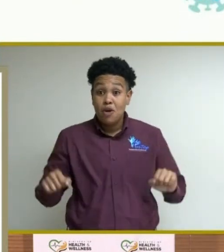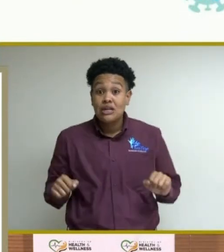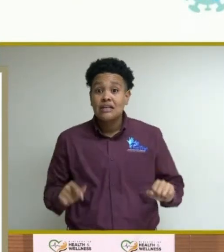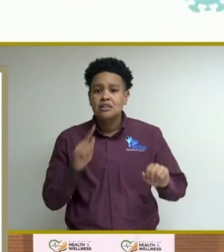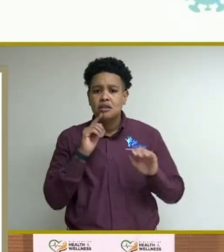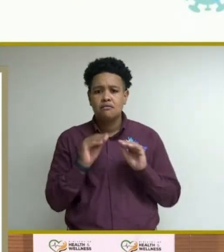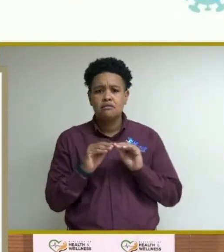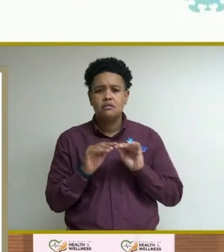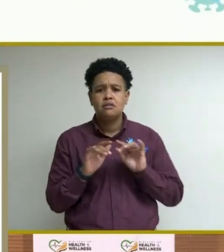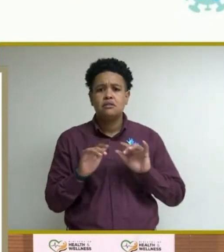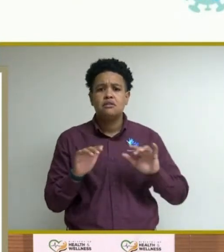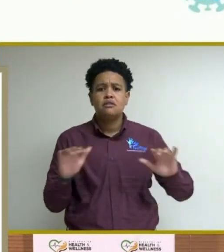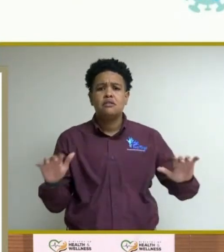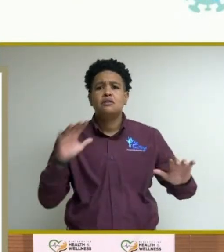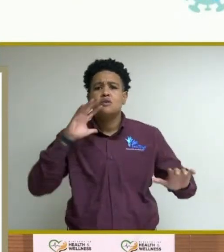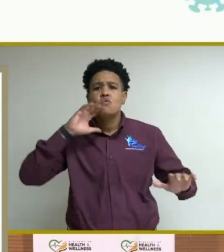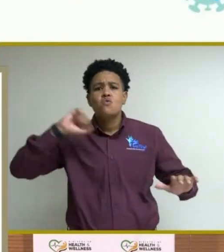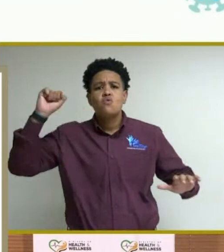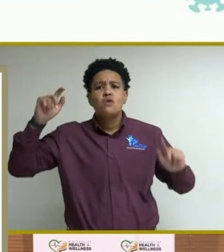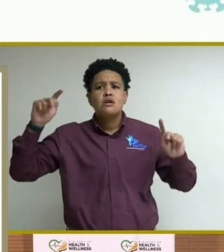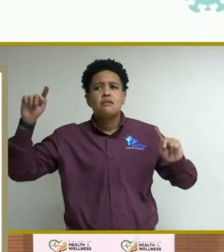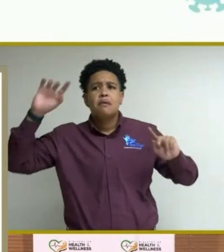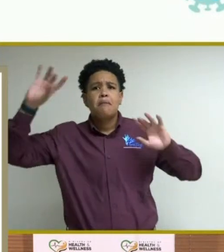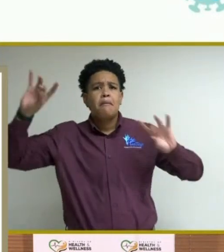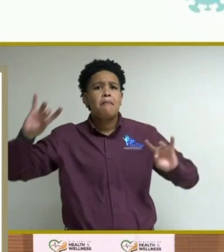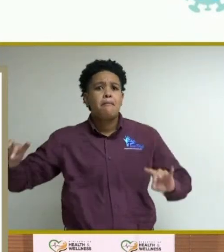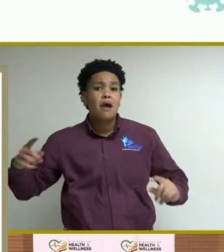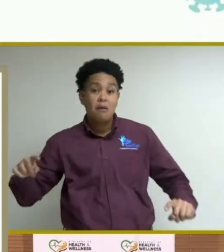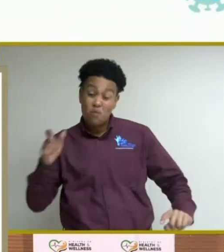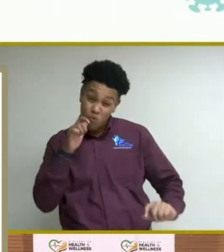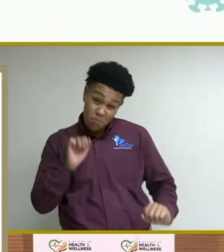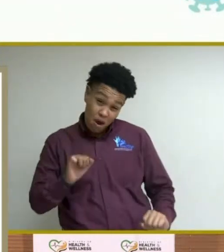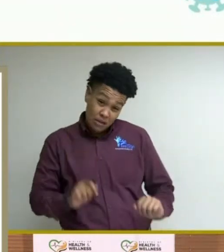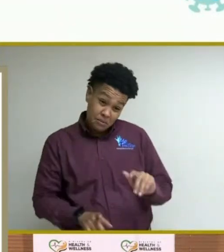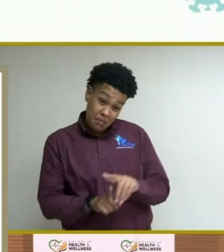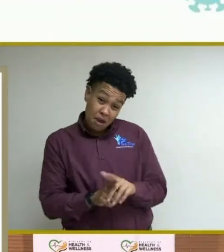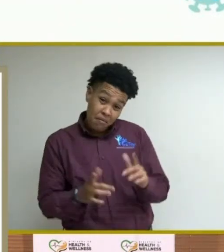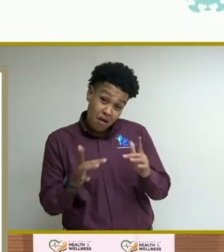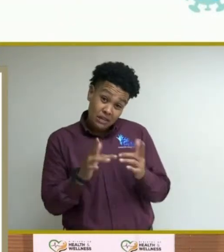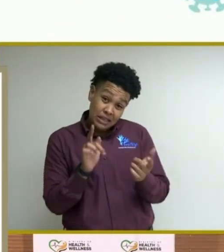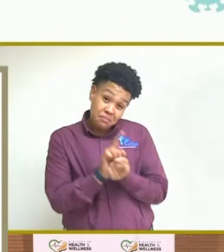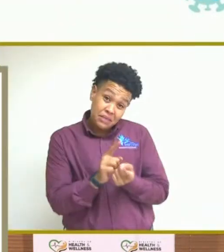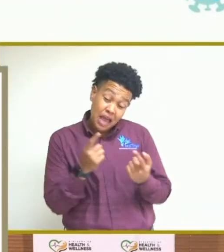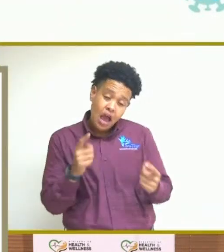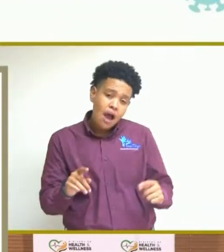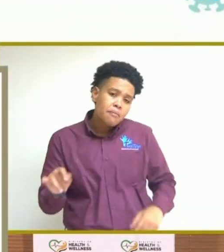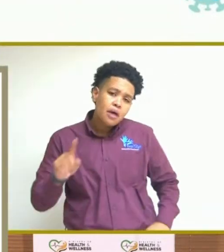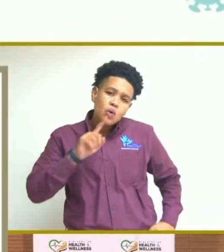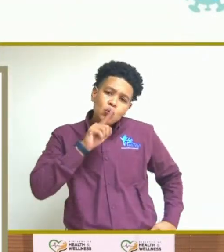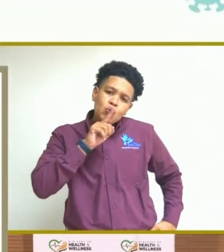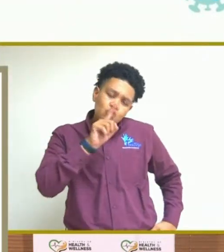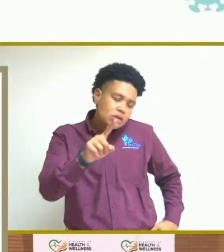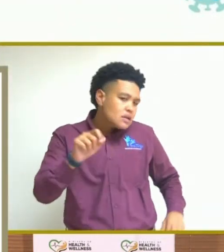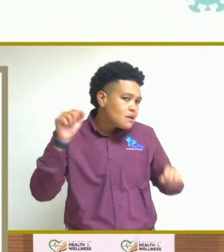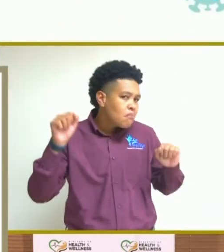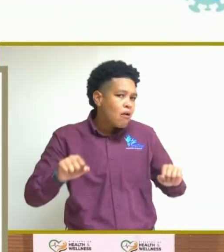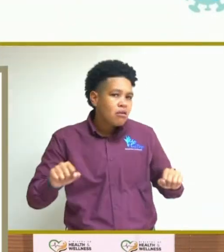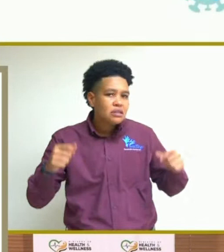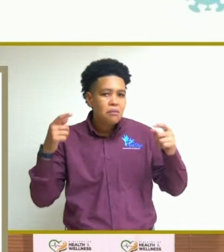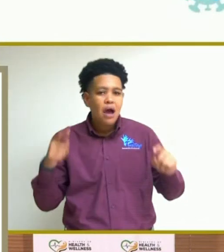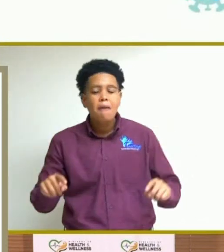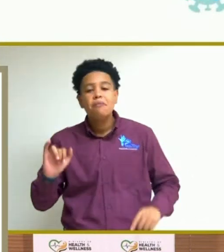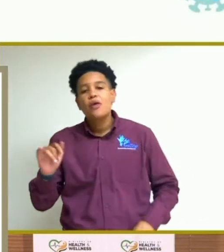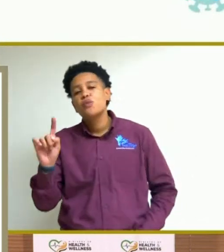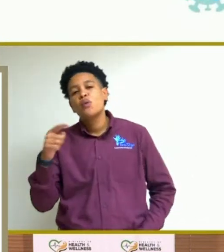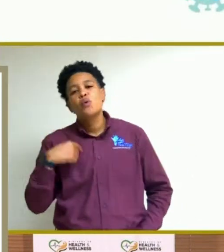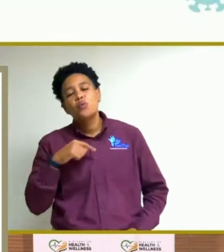spread to the older age group who they may come into contact with, that is a very real possibility, and that is